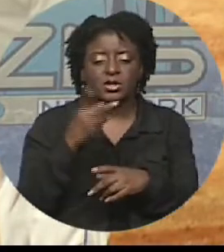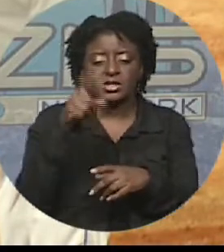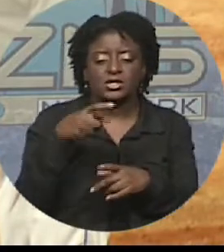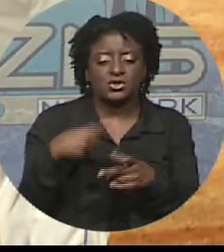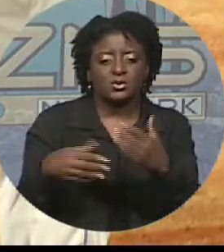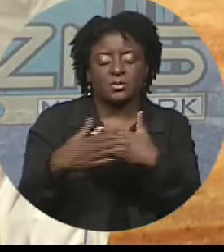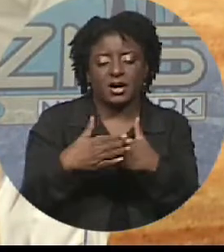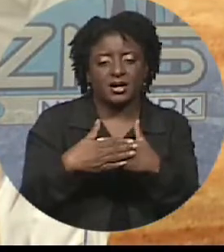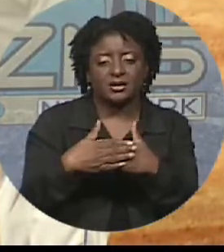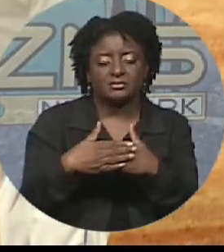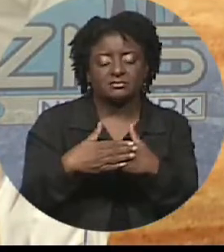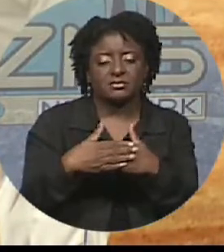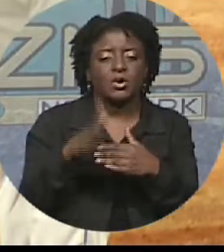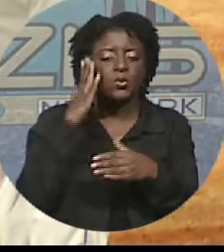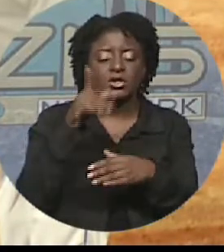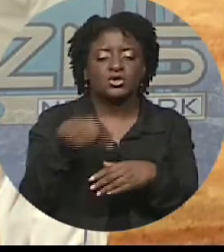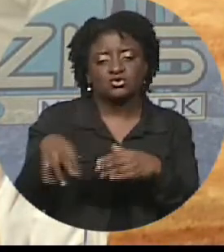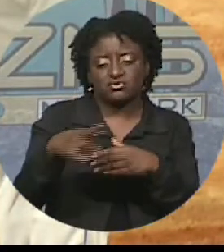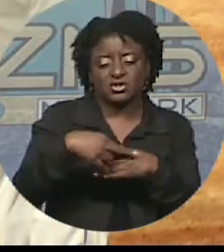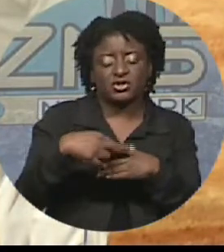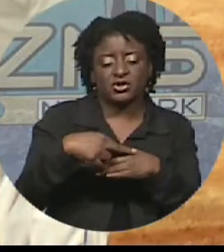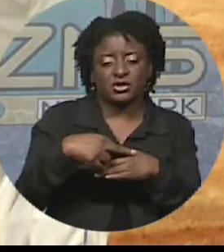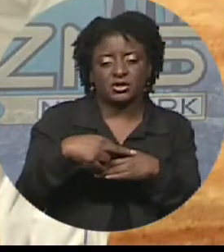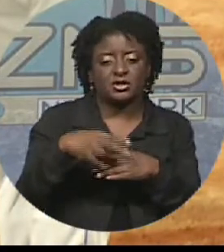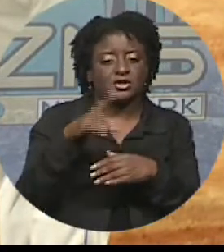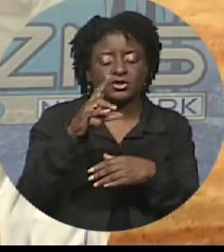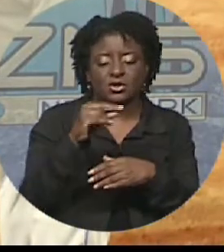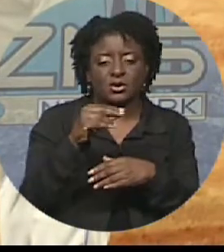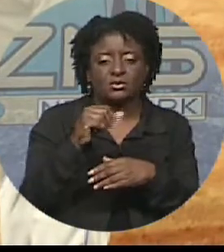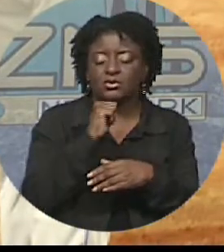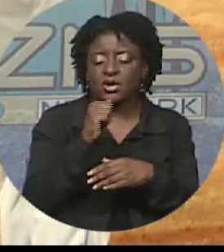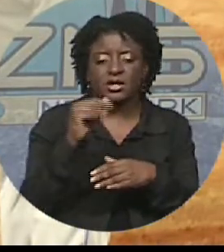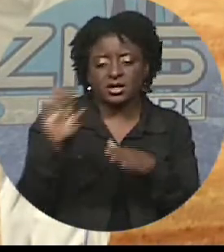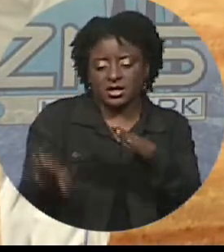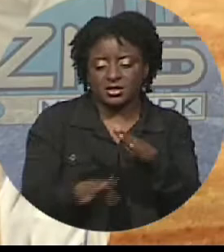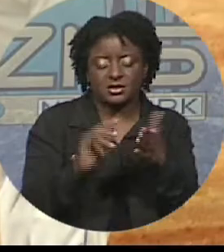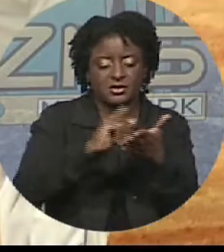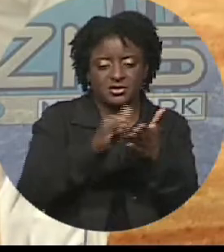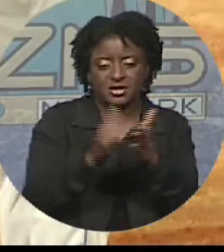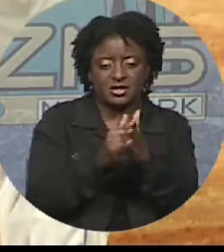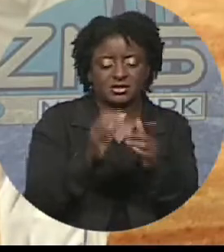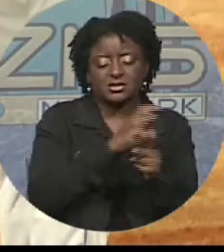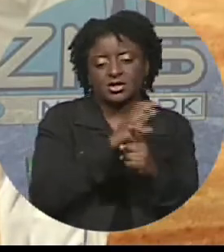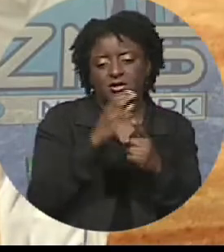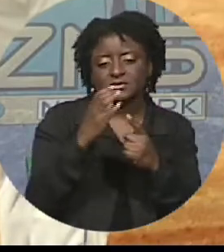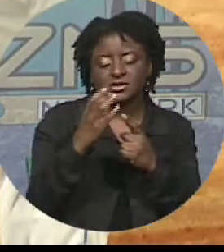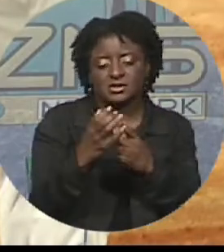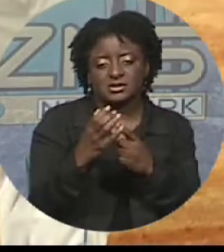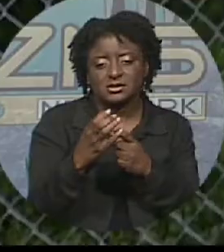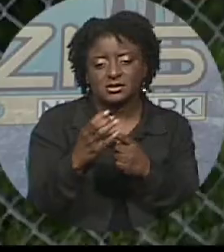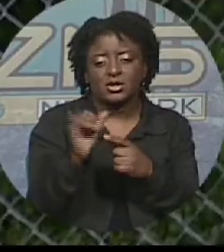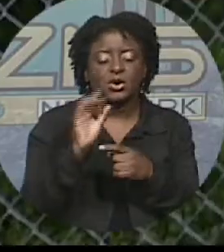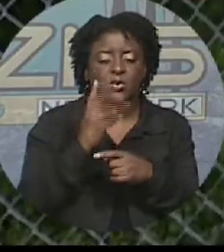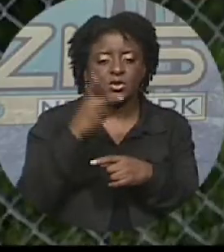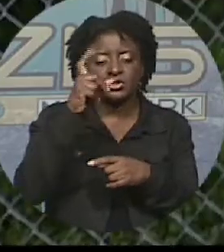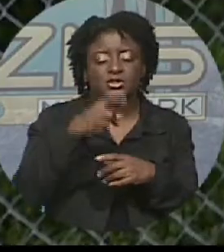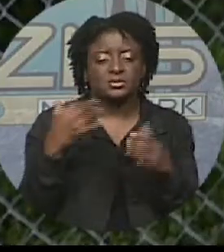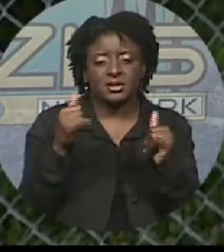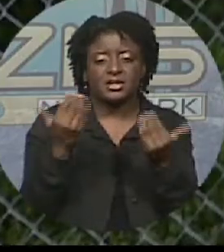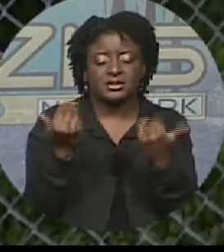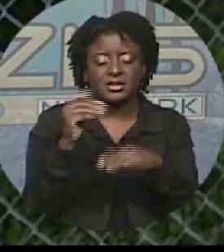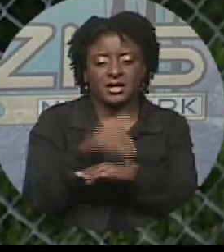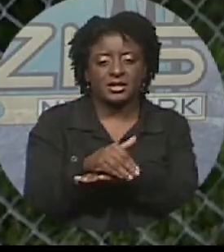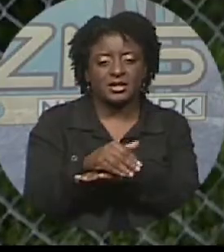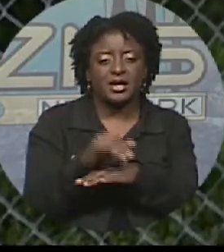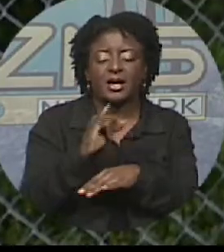it? Not under these circumstances. At this point, we're supposed to play tonight, and I am at the park, and my team is on the field, and I am here in civilian